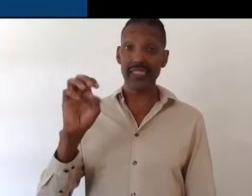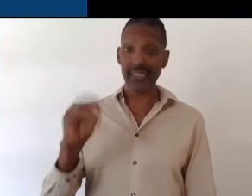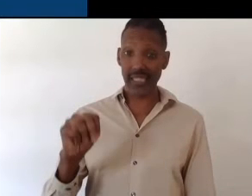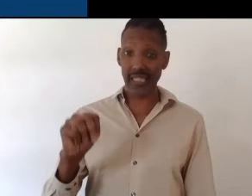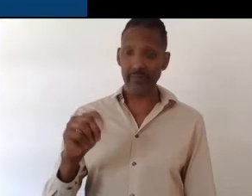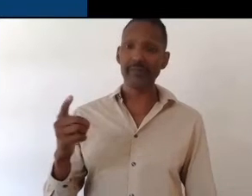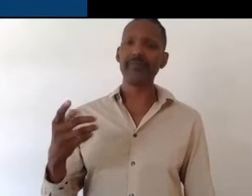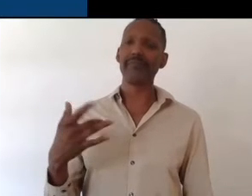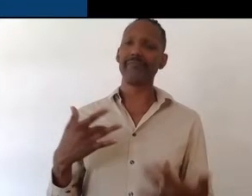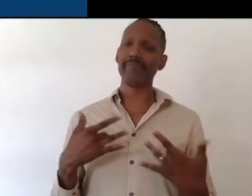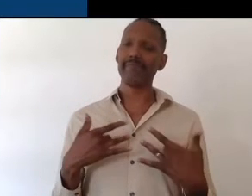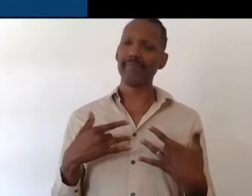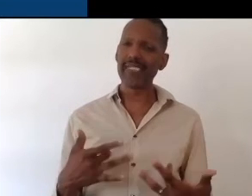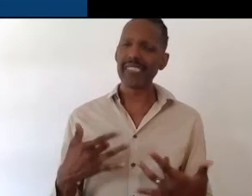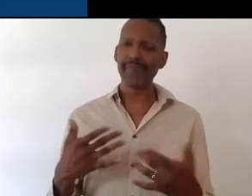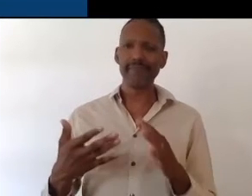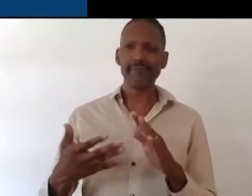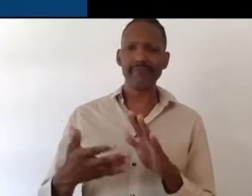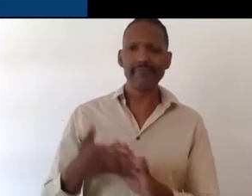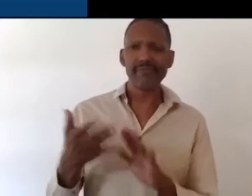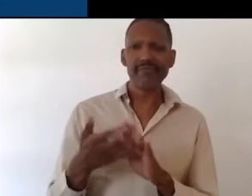inquiries at the center of their learning.